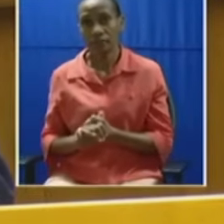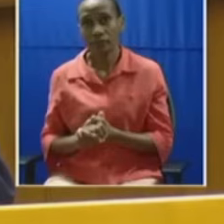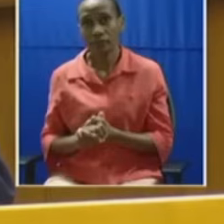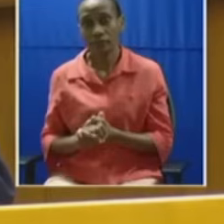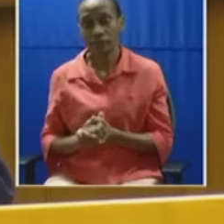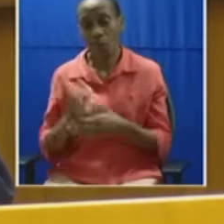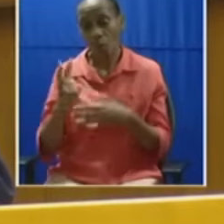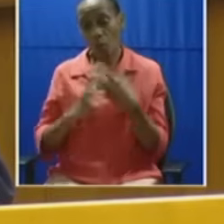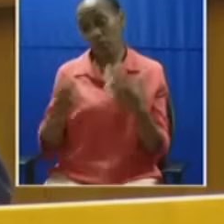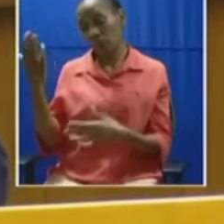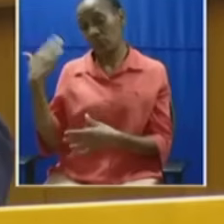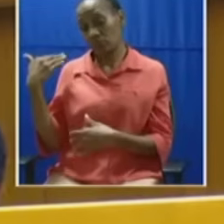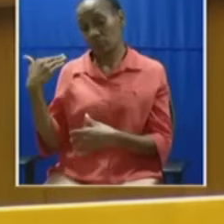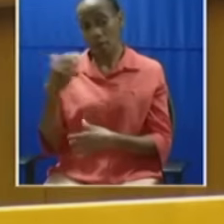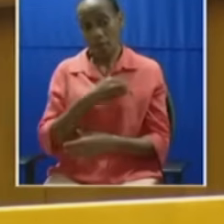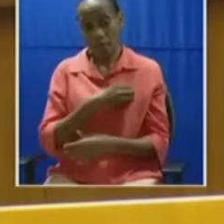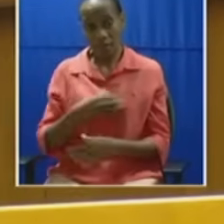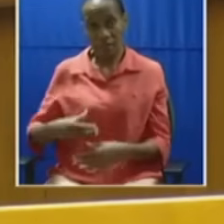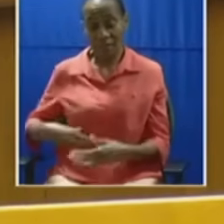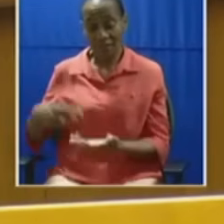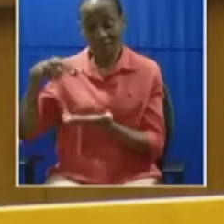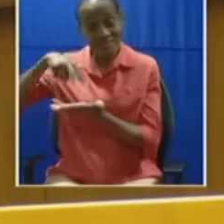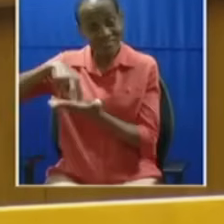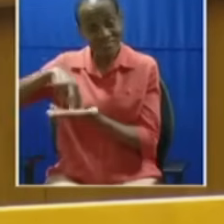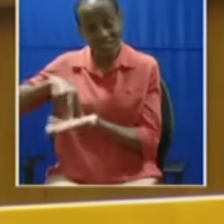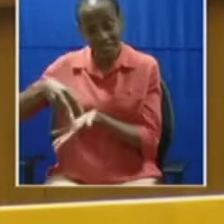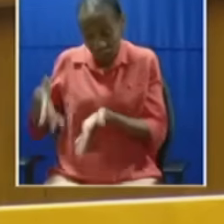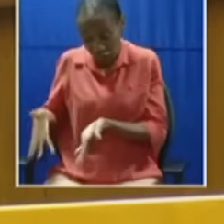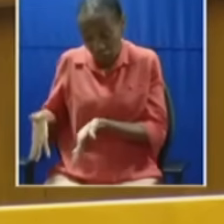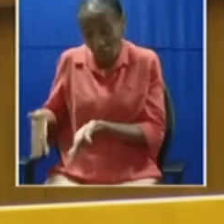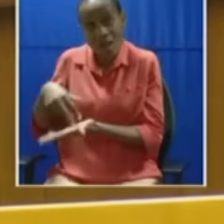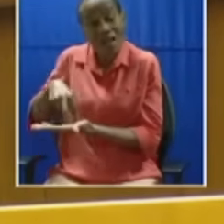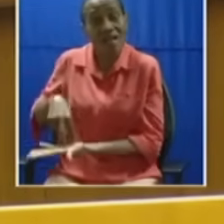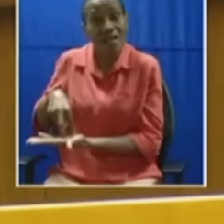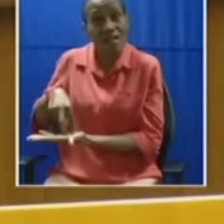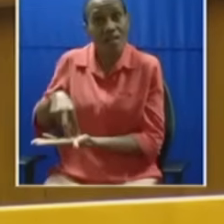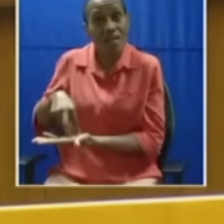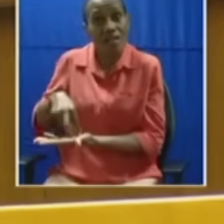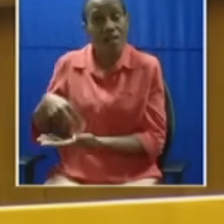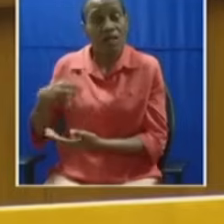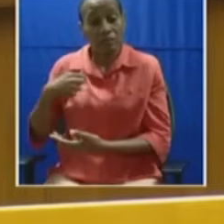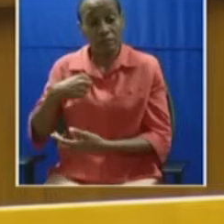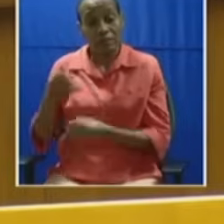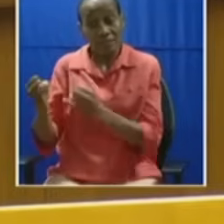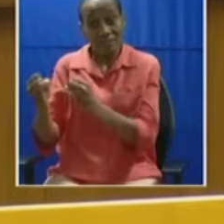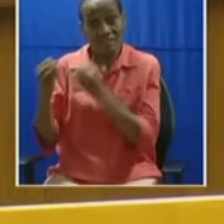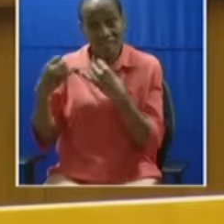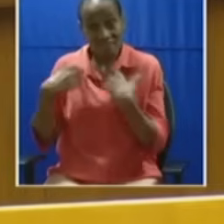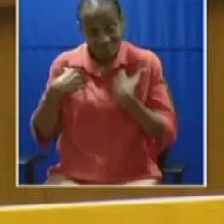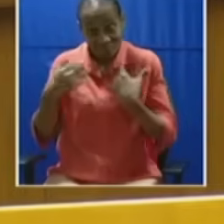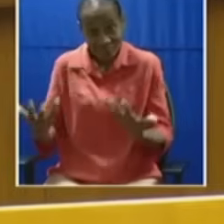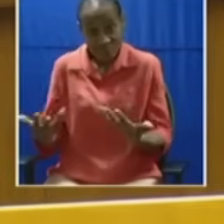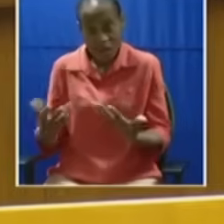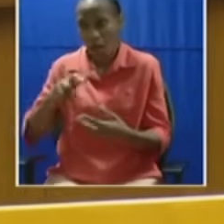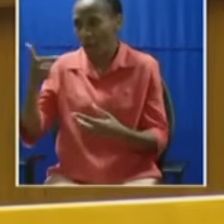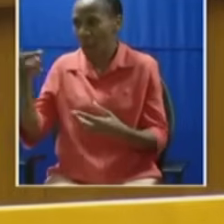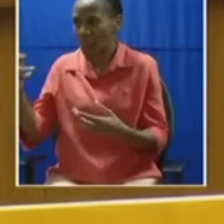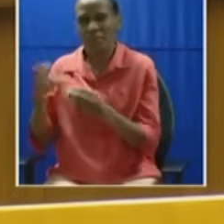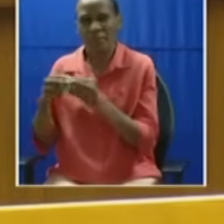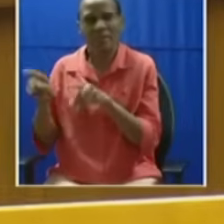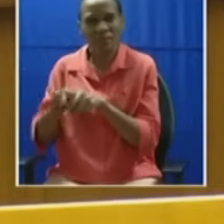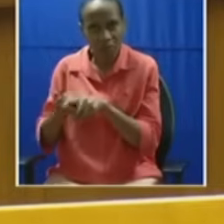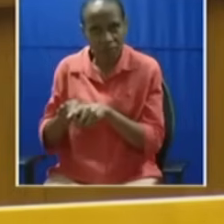last week the President was on this spot here when he invited me, among others,